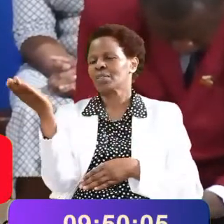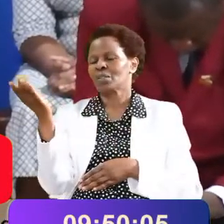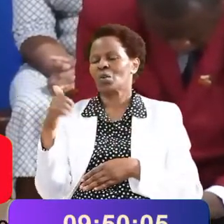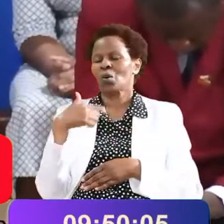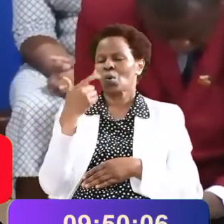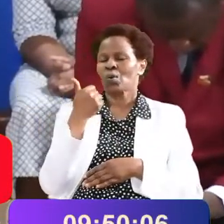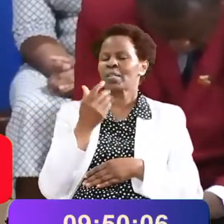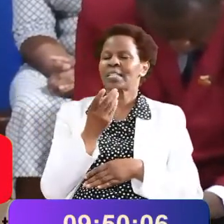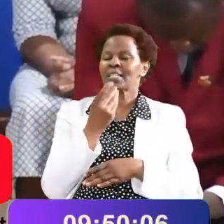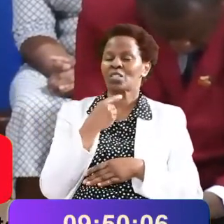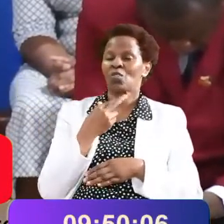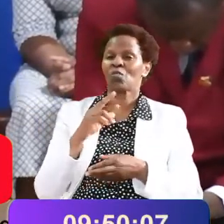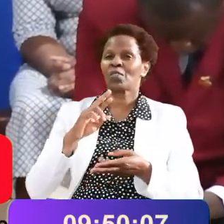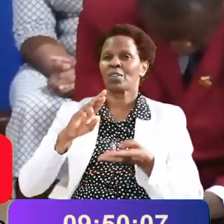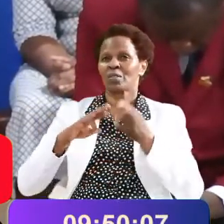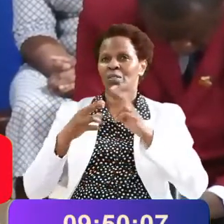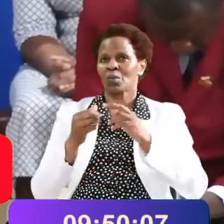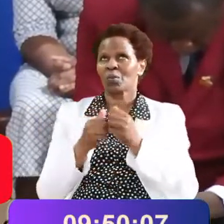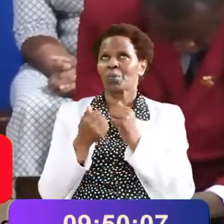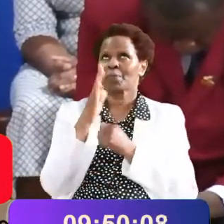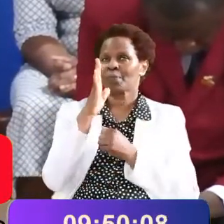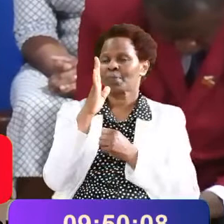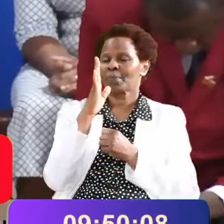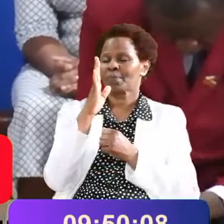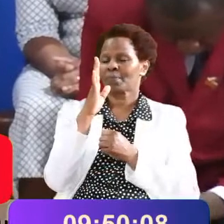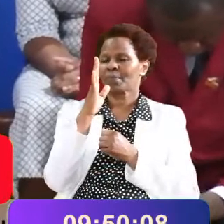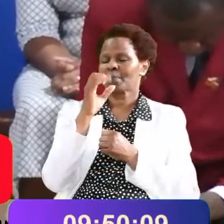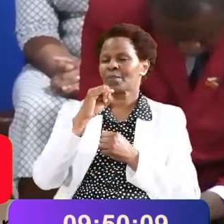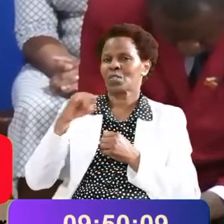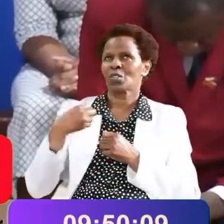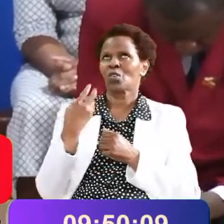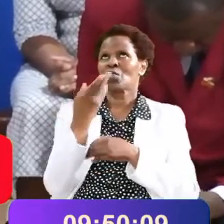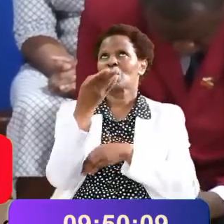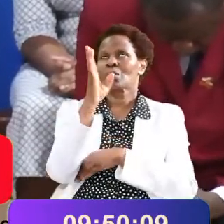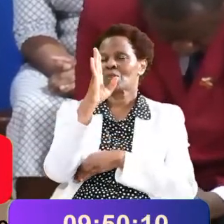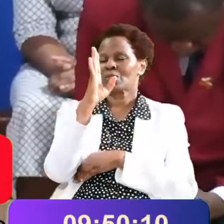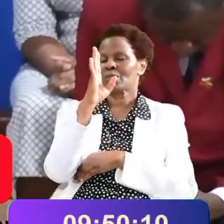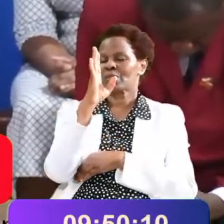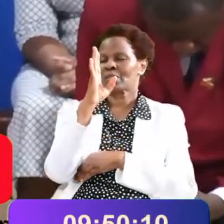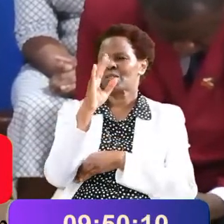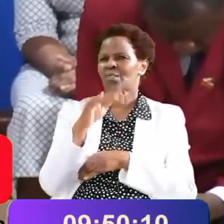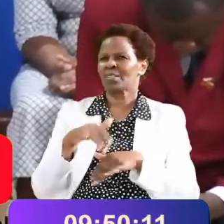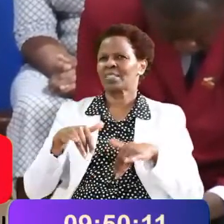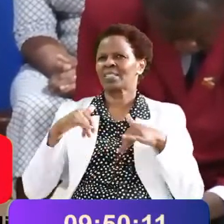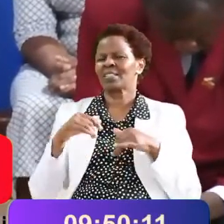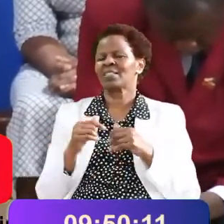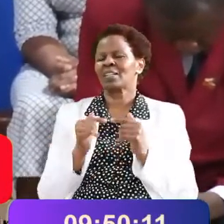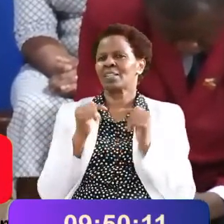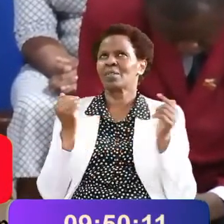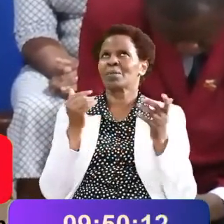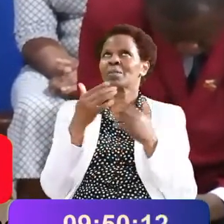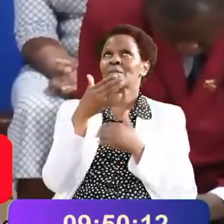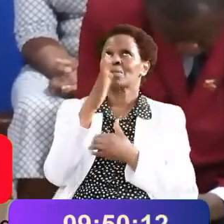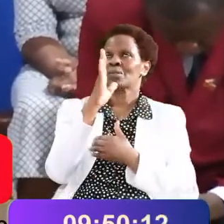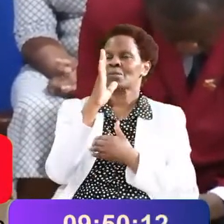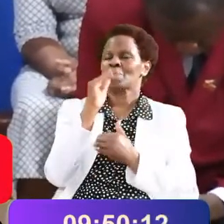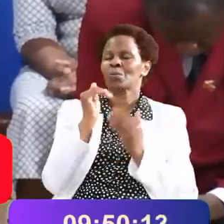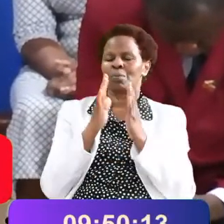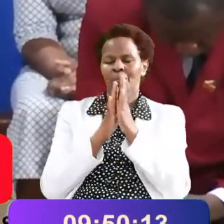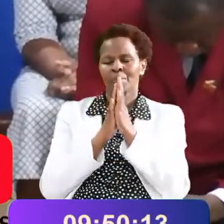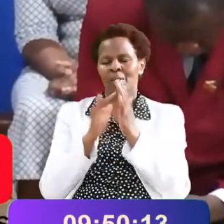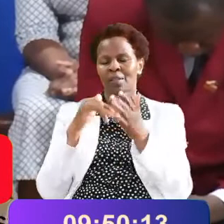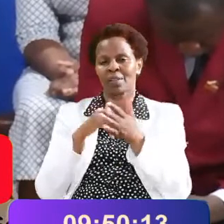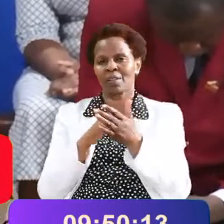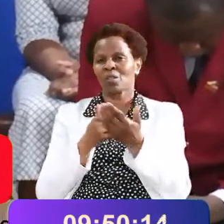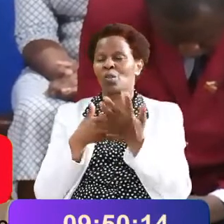of reconciliation with you, Jehovah God, rather than staying as an enemy to you, Jehovah God, we pray that